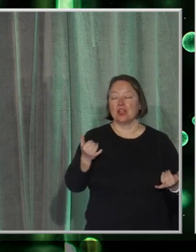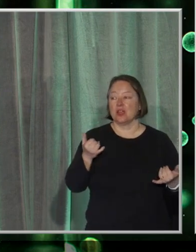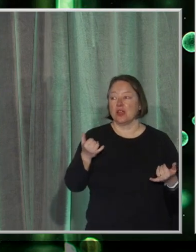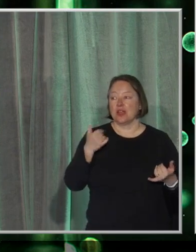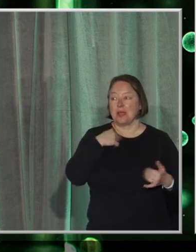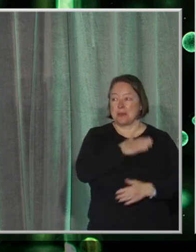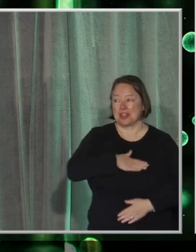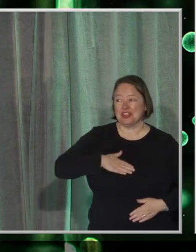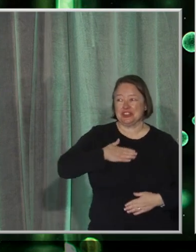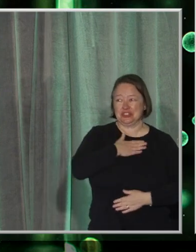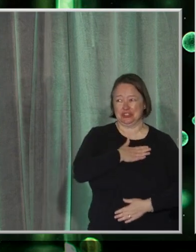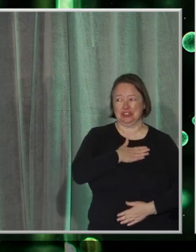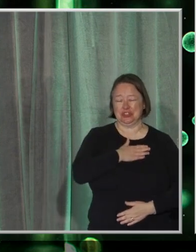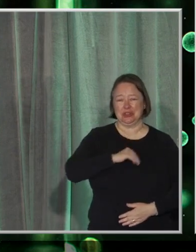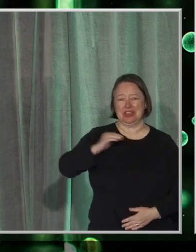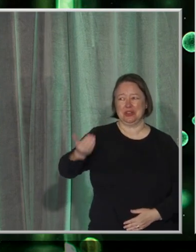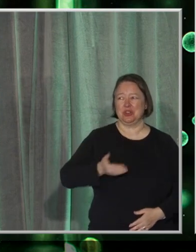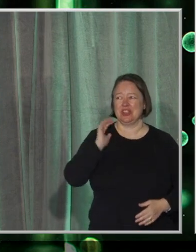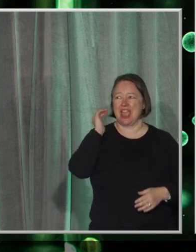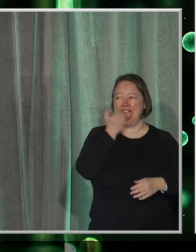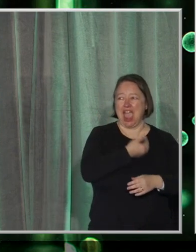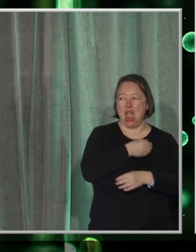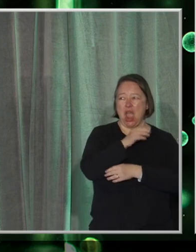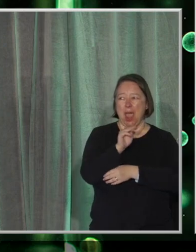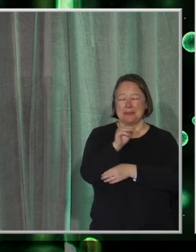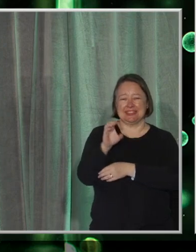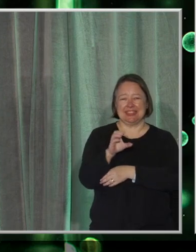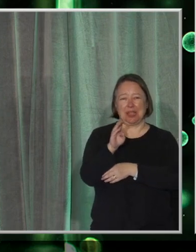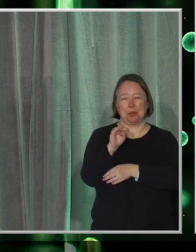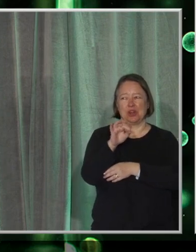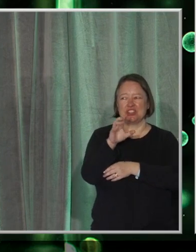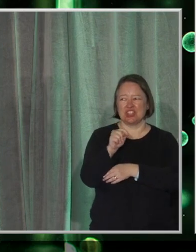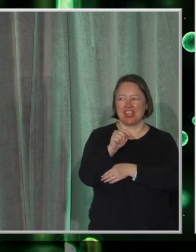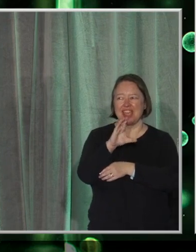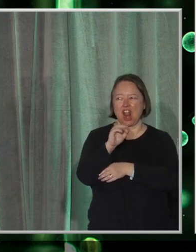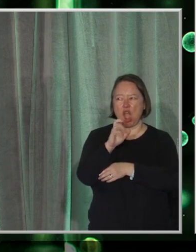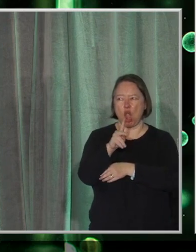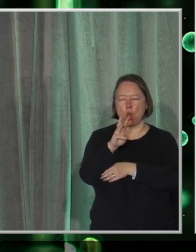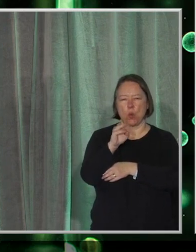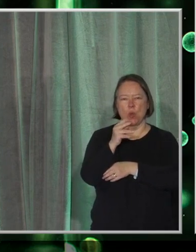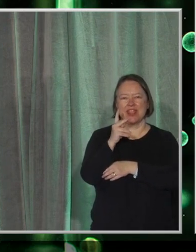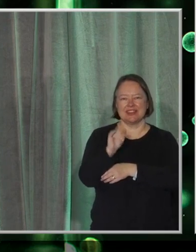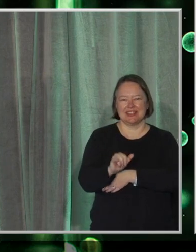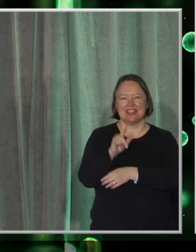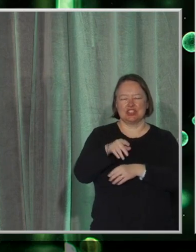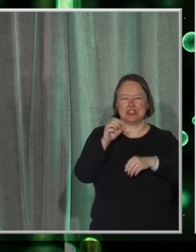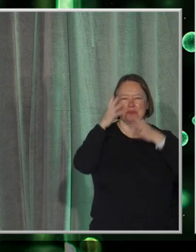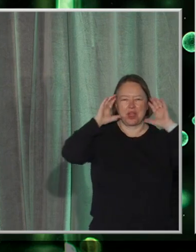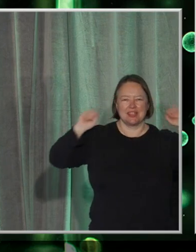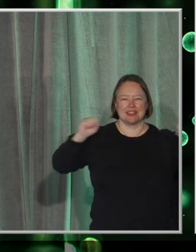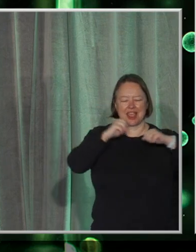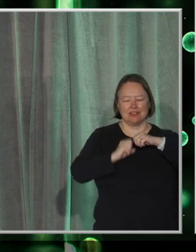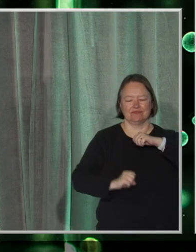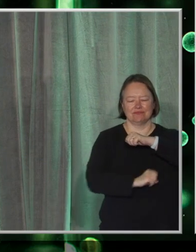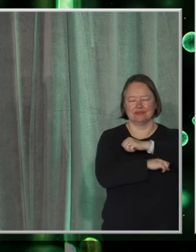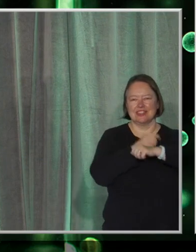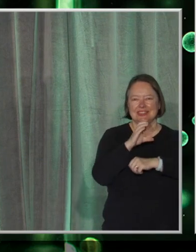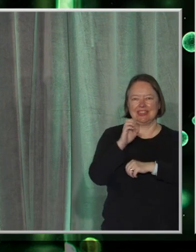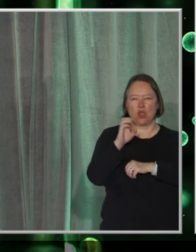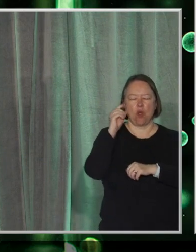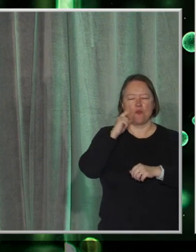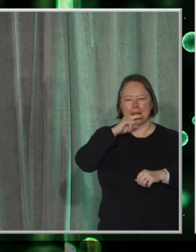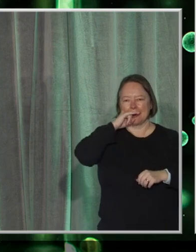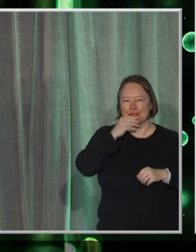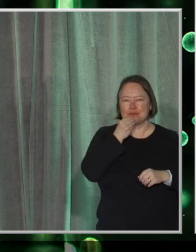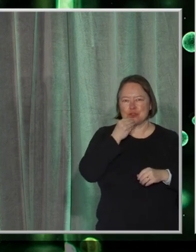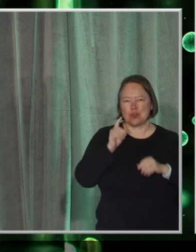it's my pleasure to introduce our MC, Bridget Clark Whitney, president and founding CEO of Kids Food Basket,